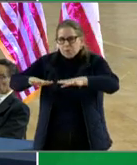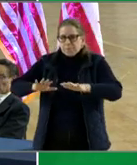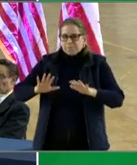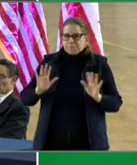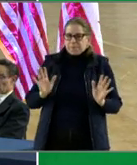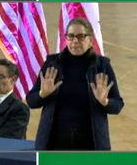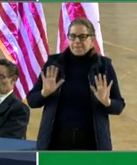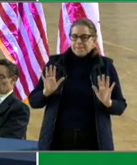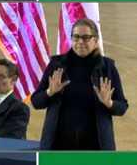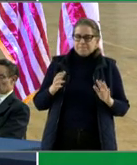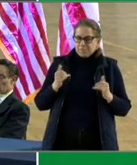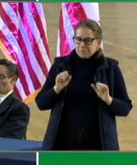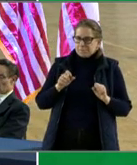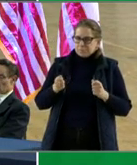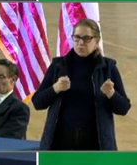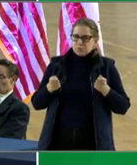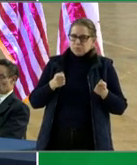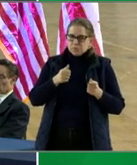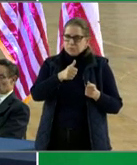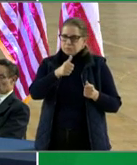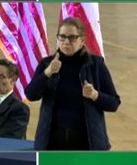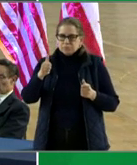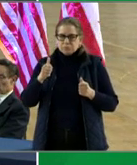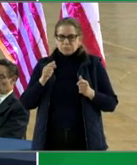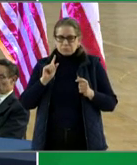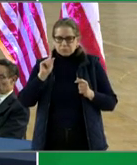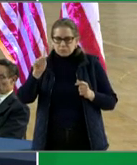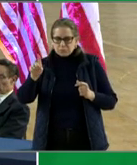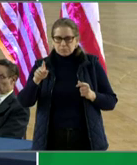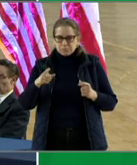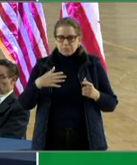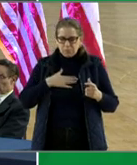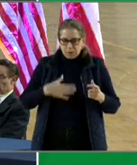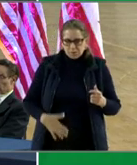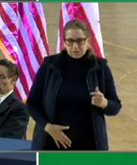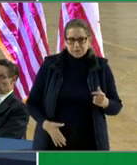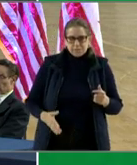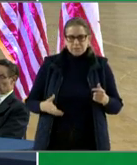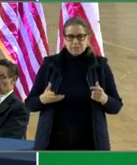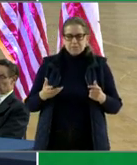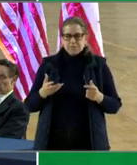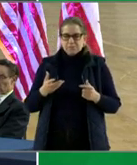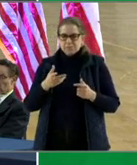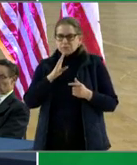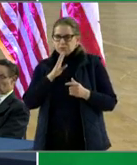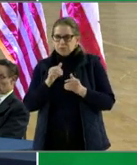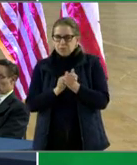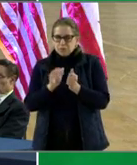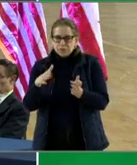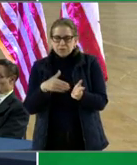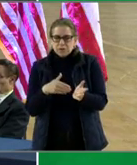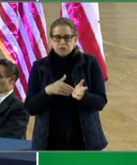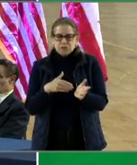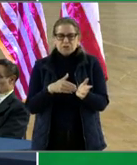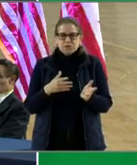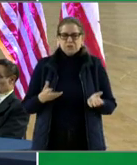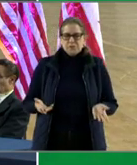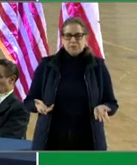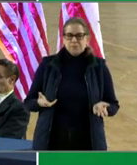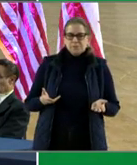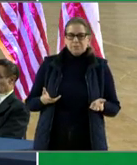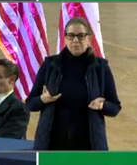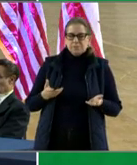your systems, watching your symptoms, contacting your providers, checking on people in your